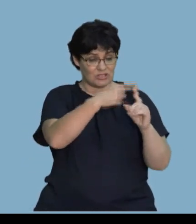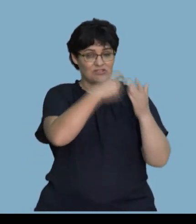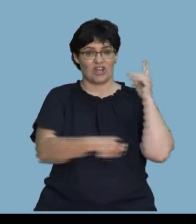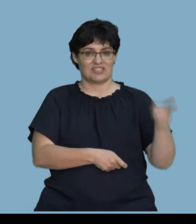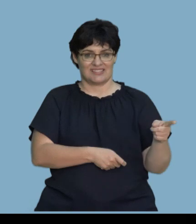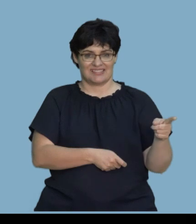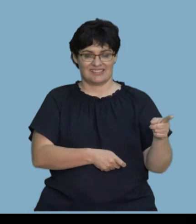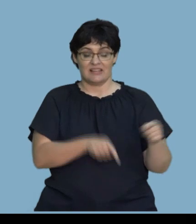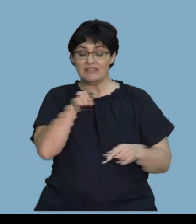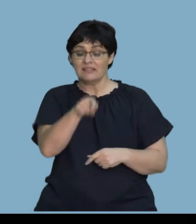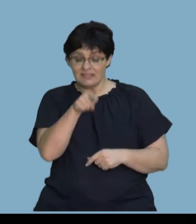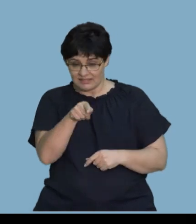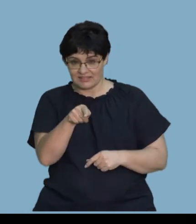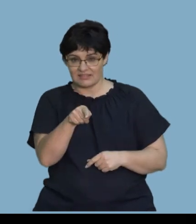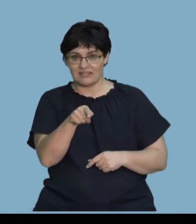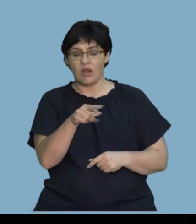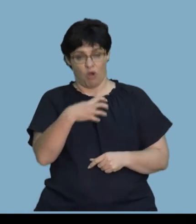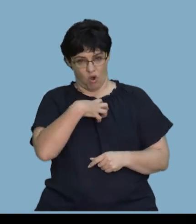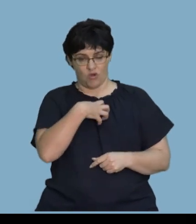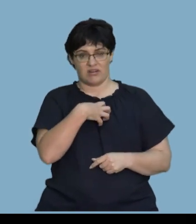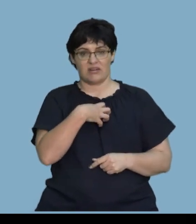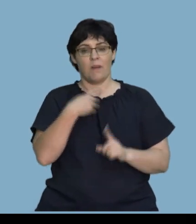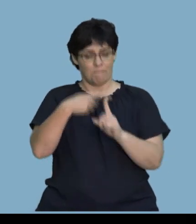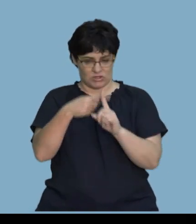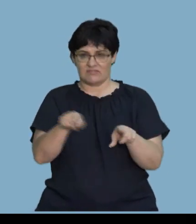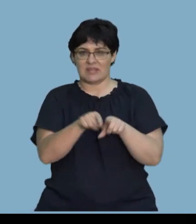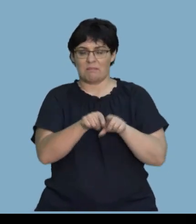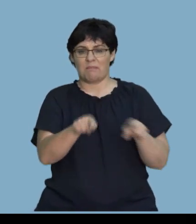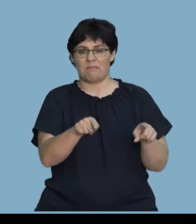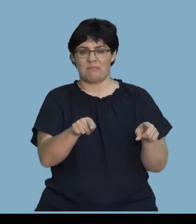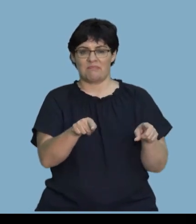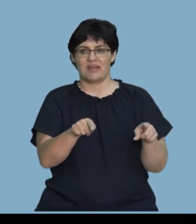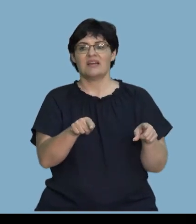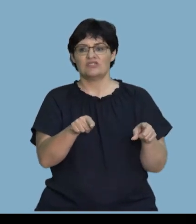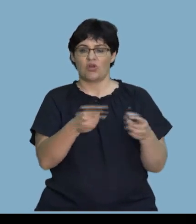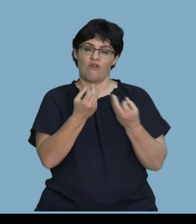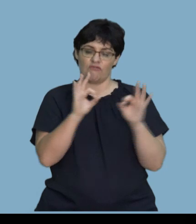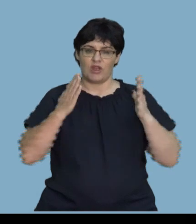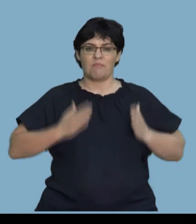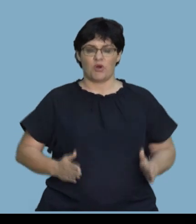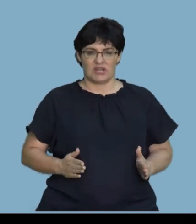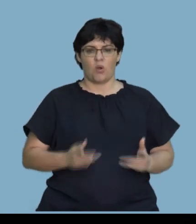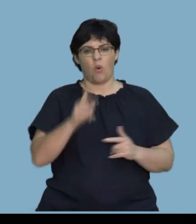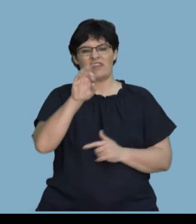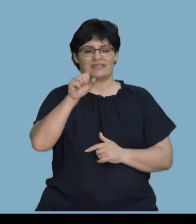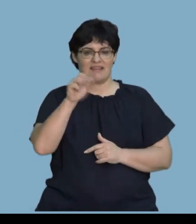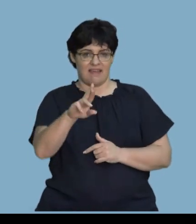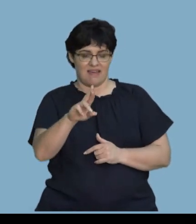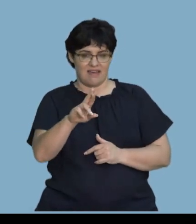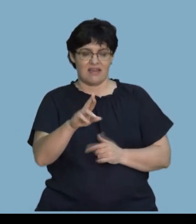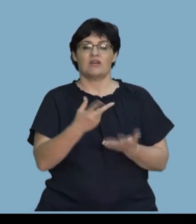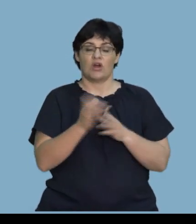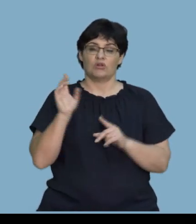charge. The test charge on its own is also a positive charge. So let's draw a free body diagram or a vector diagram showing